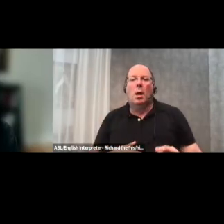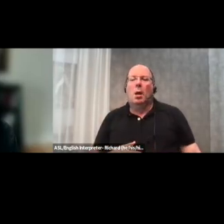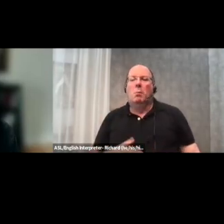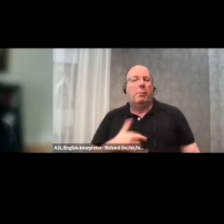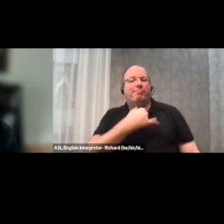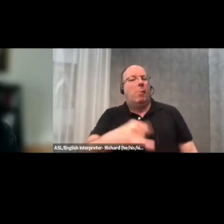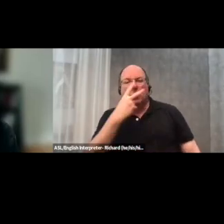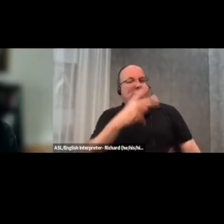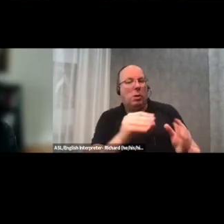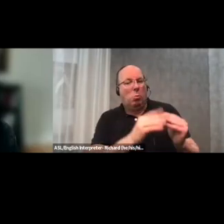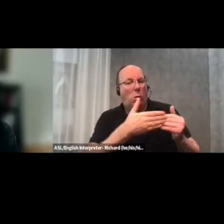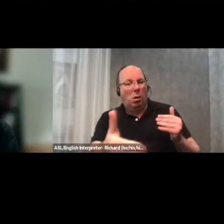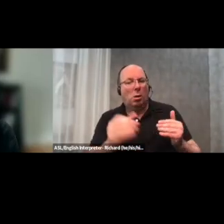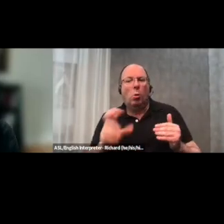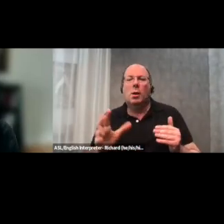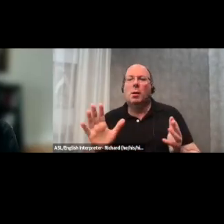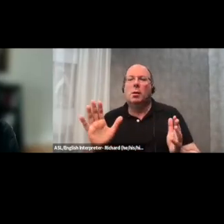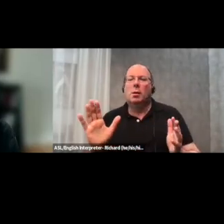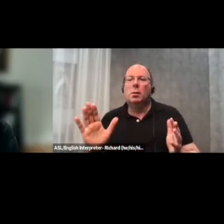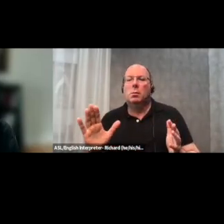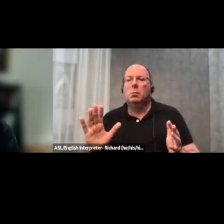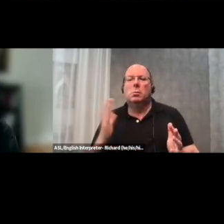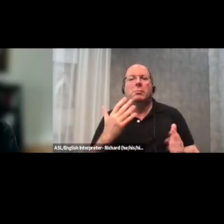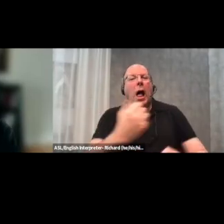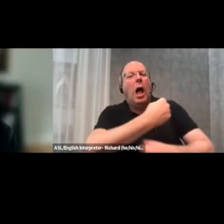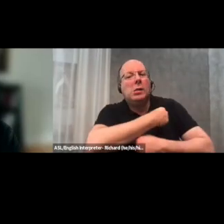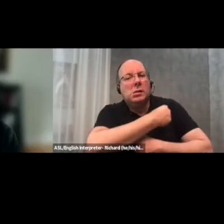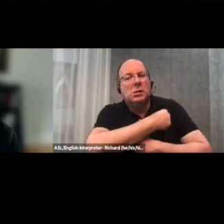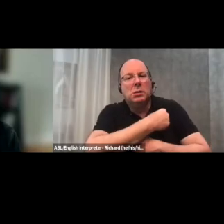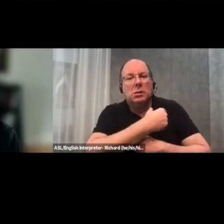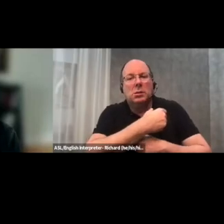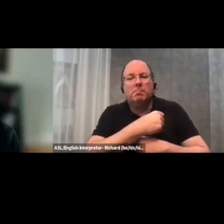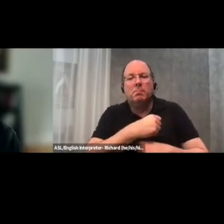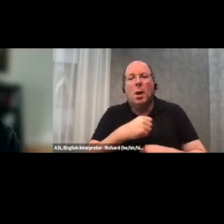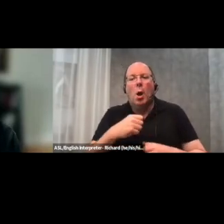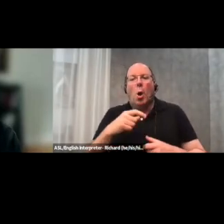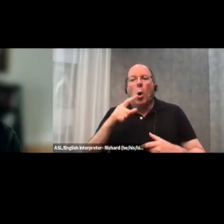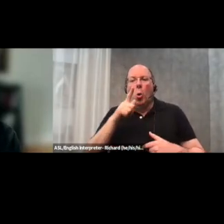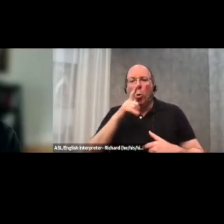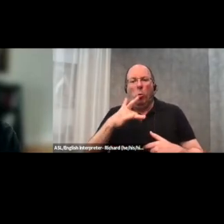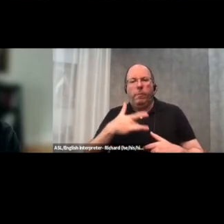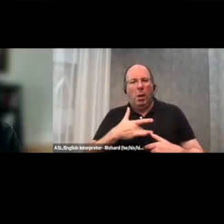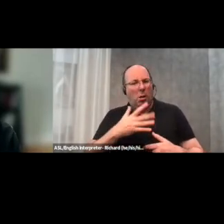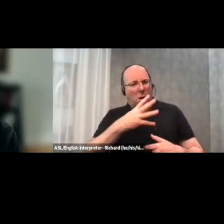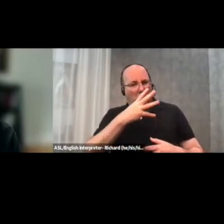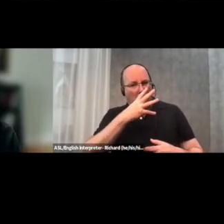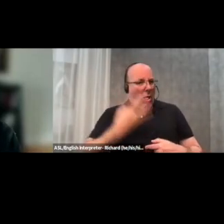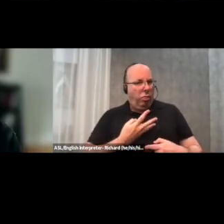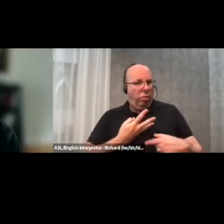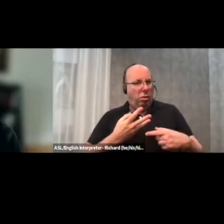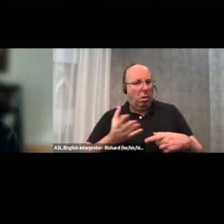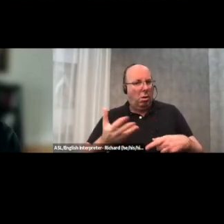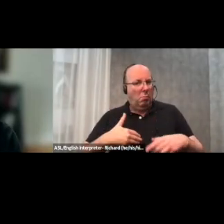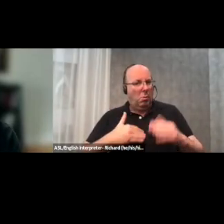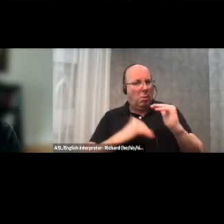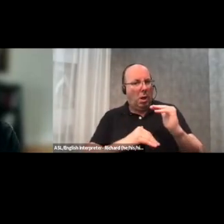or it may just be like, hey, can I have a hug? But since they were the person who experienced the boundary violation, they are